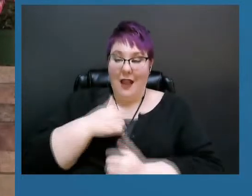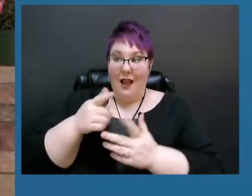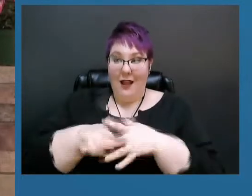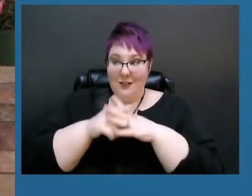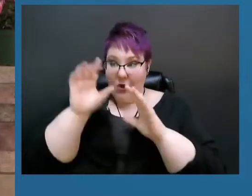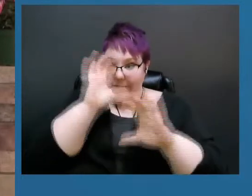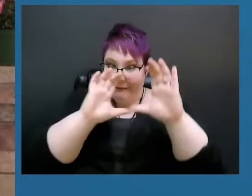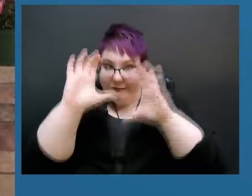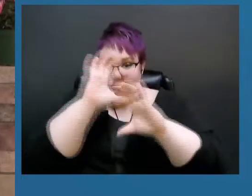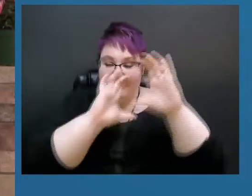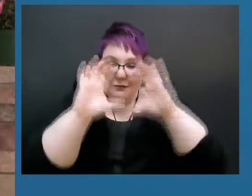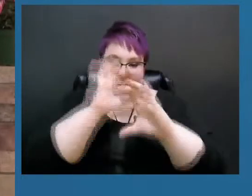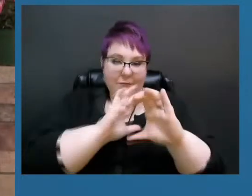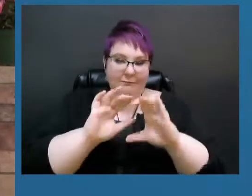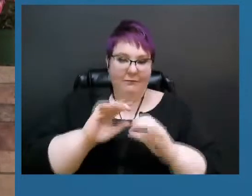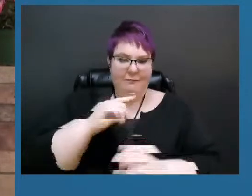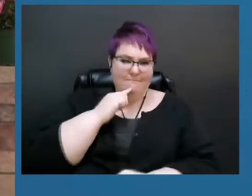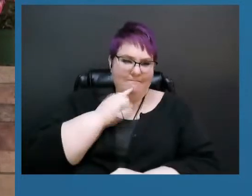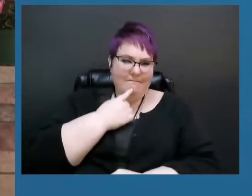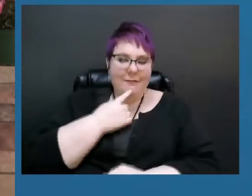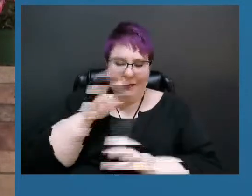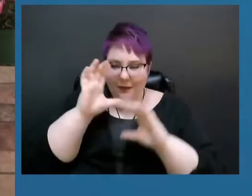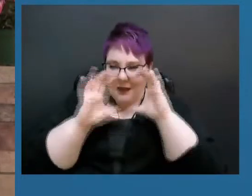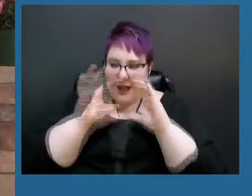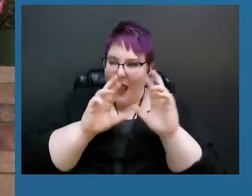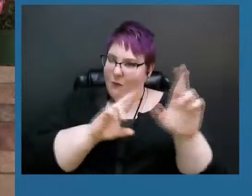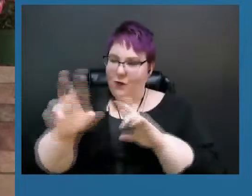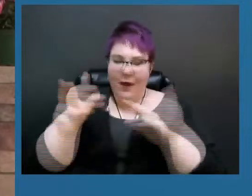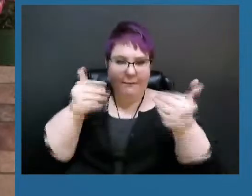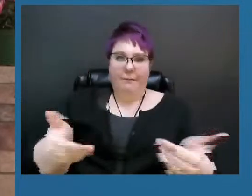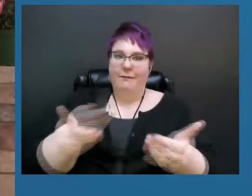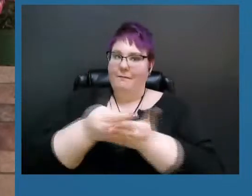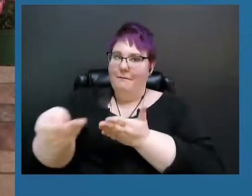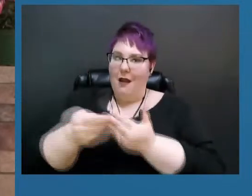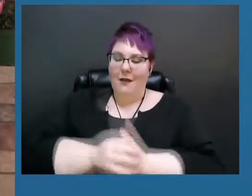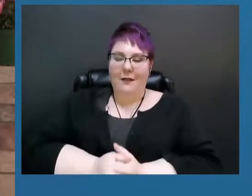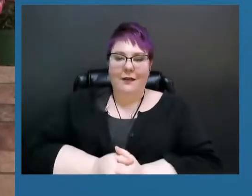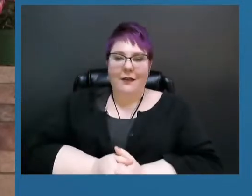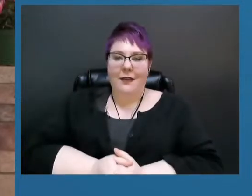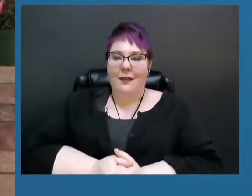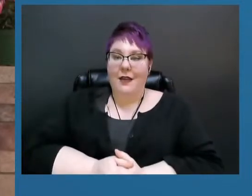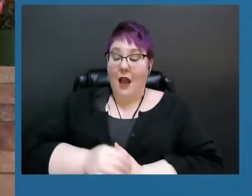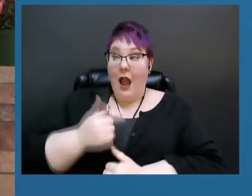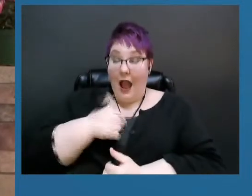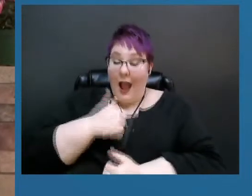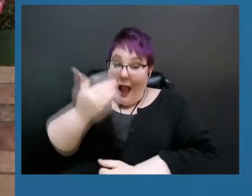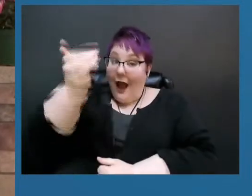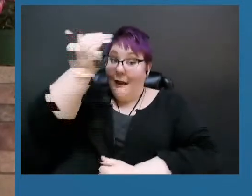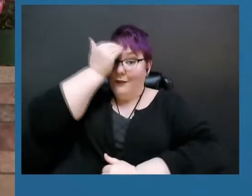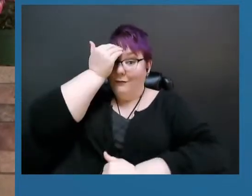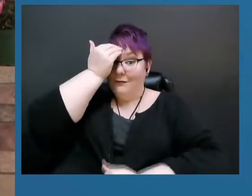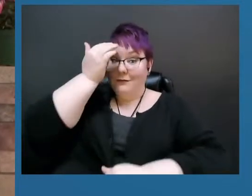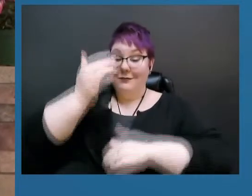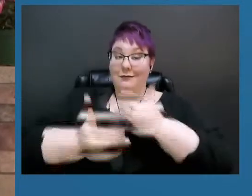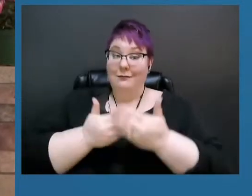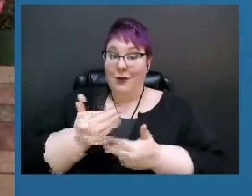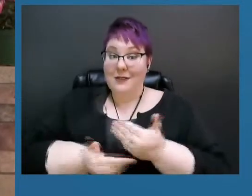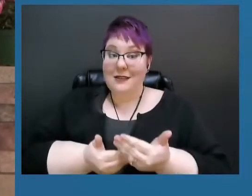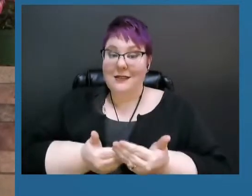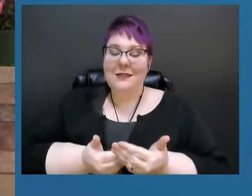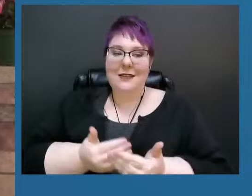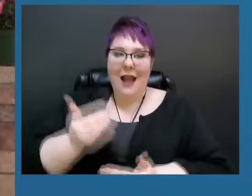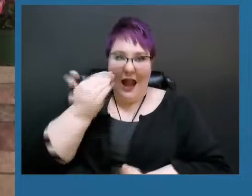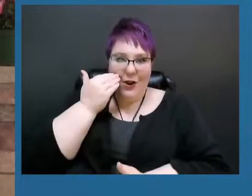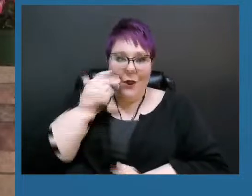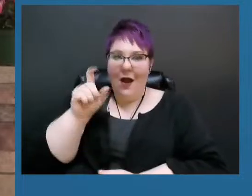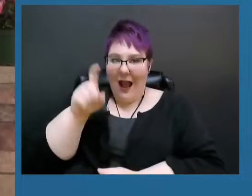more heavily, and I was actually ready to pull the trigger at this time. Again, I went into this knowing that I was going to have to put